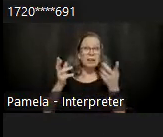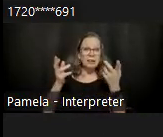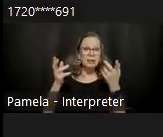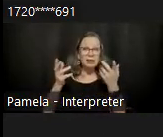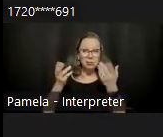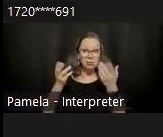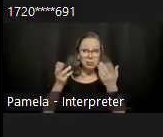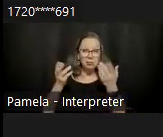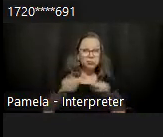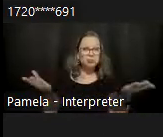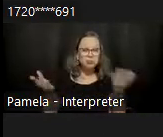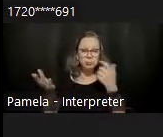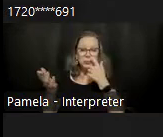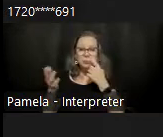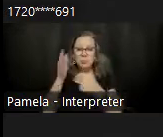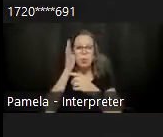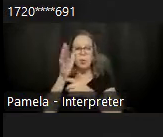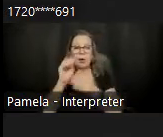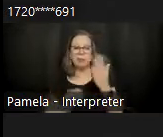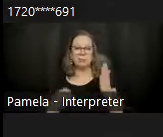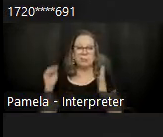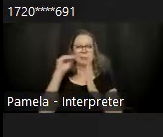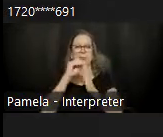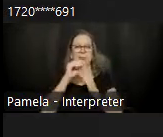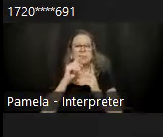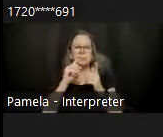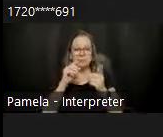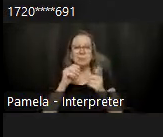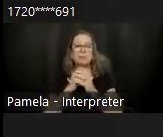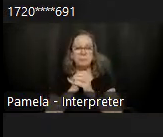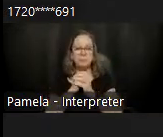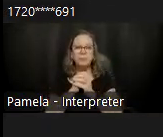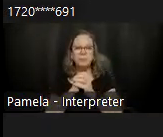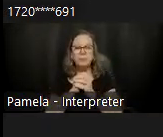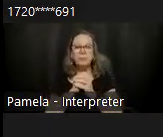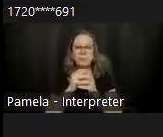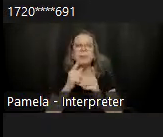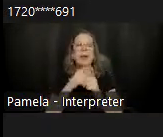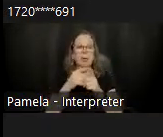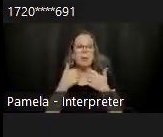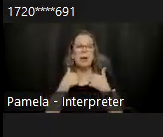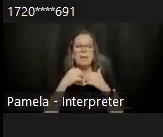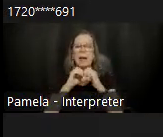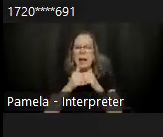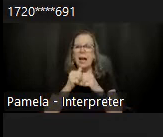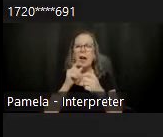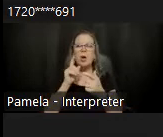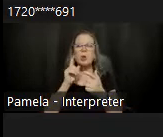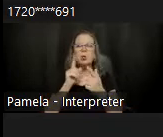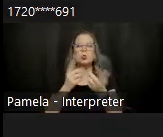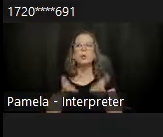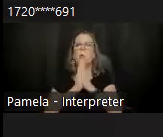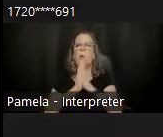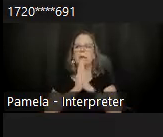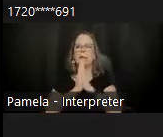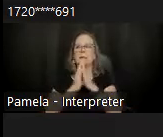are ready to be put out, we'll move those up into the other section. And then we have how to request